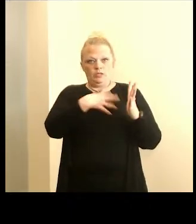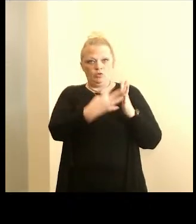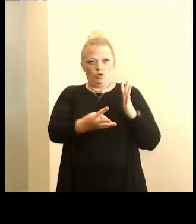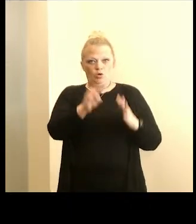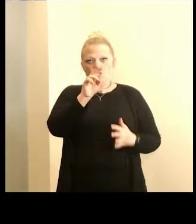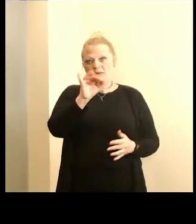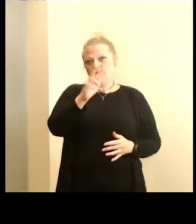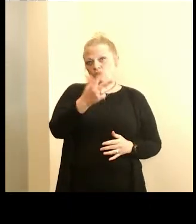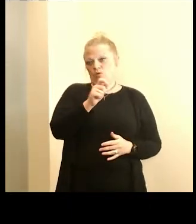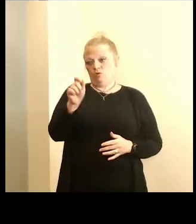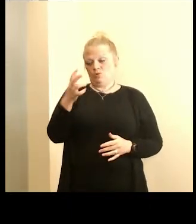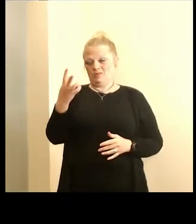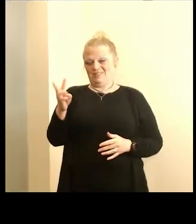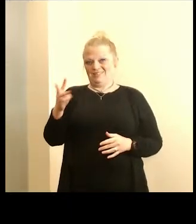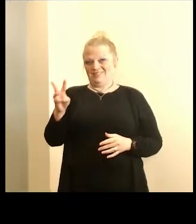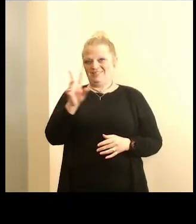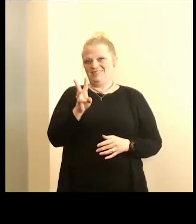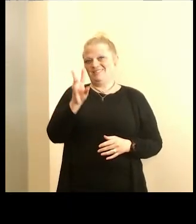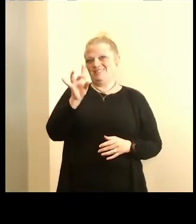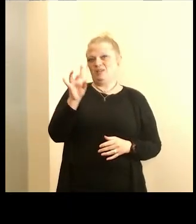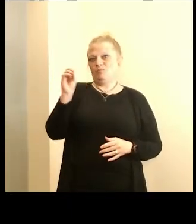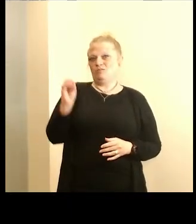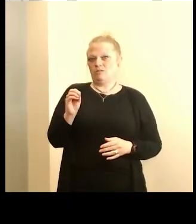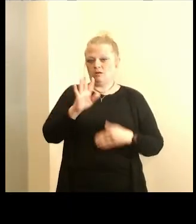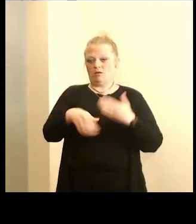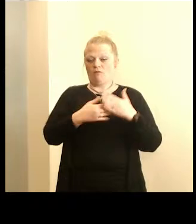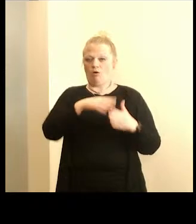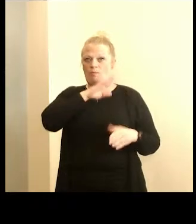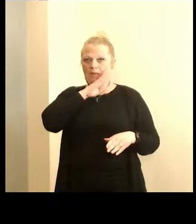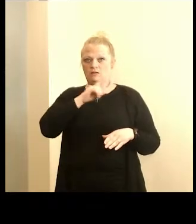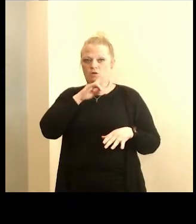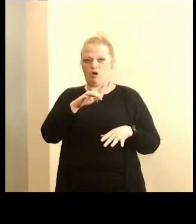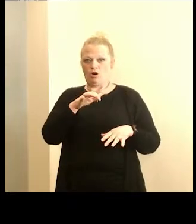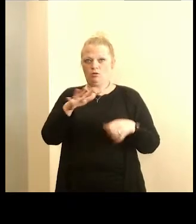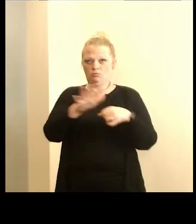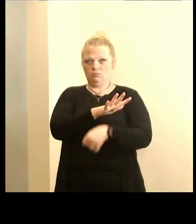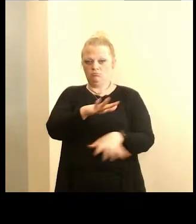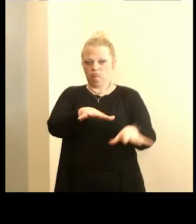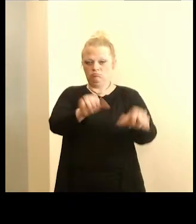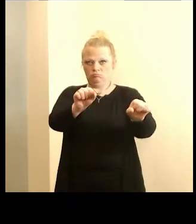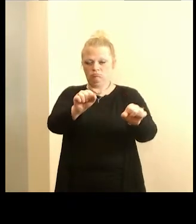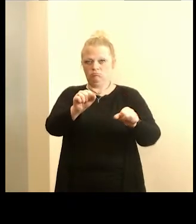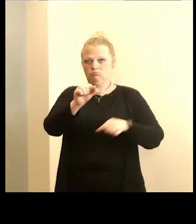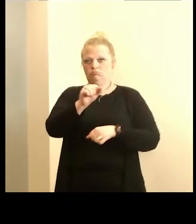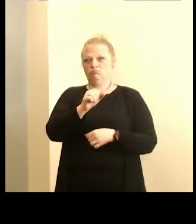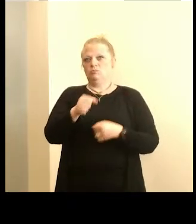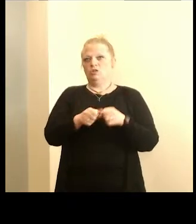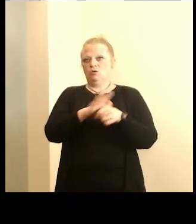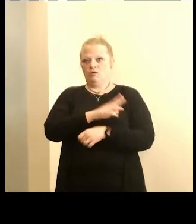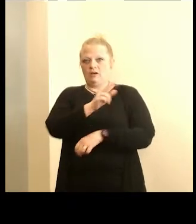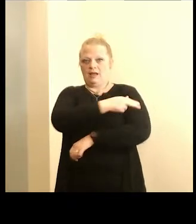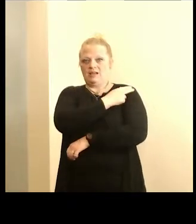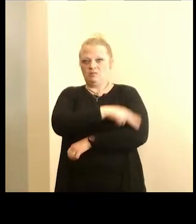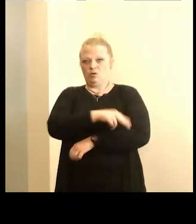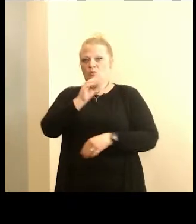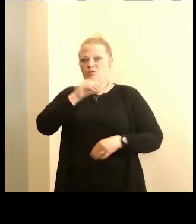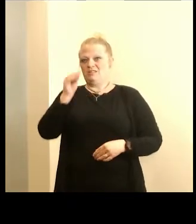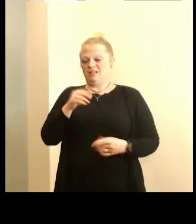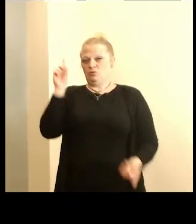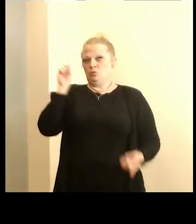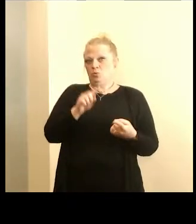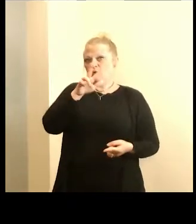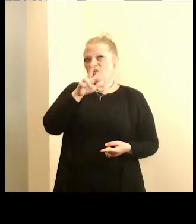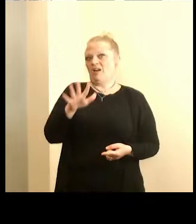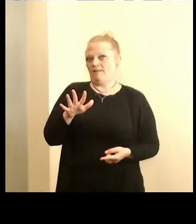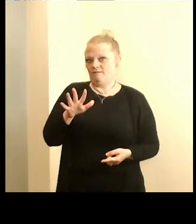16th, 68% of Erie County's hospital beds are occupied. COVID-19 hospitalizations have decreased 35% in